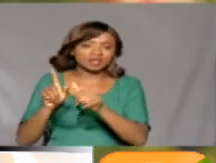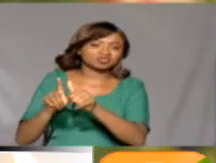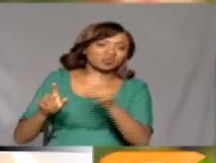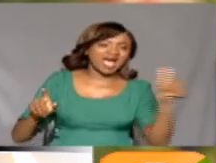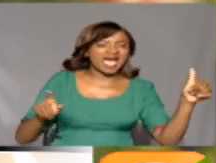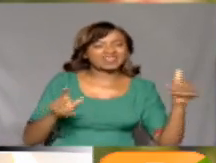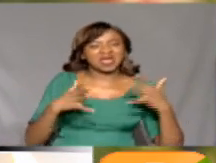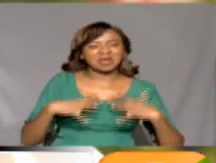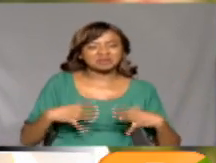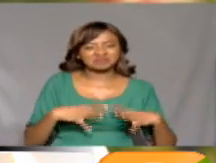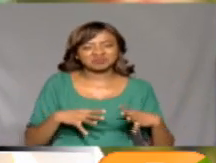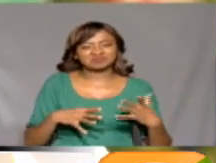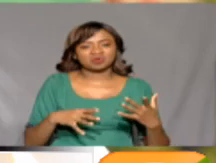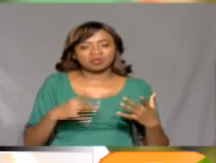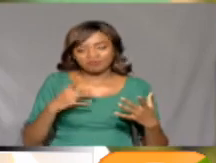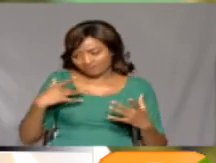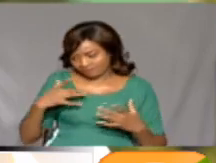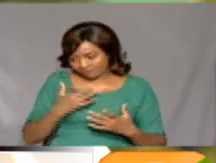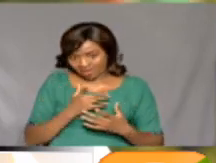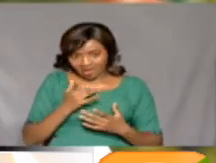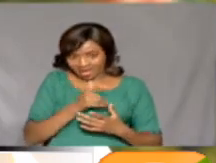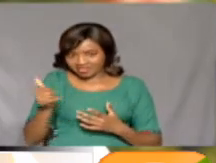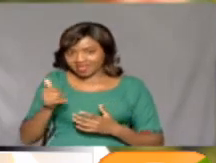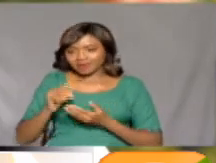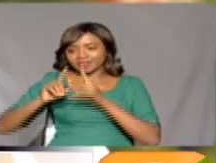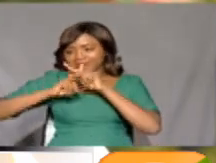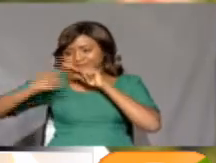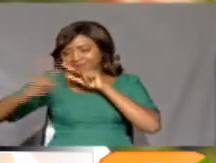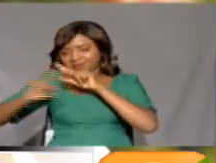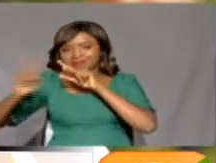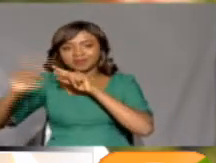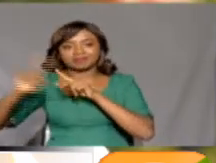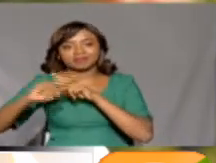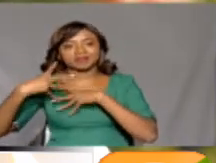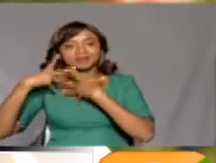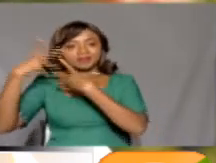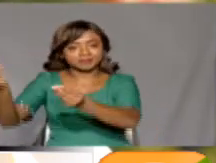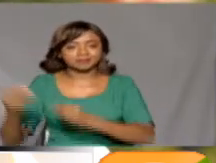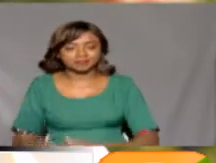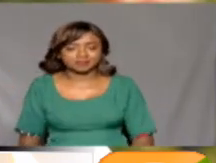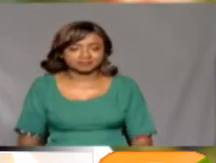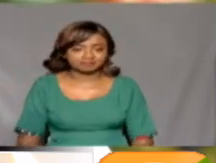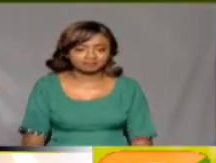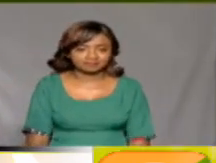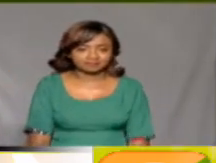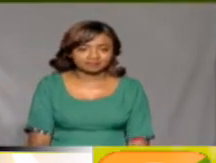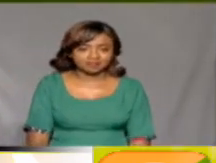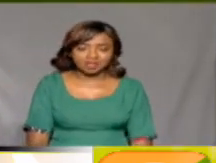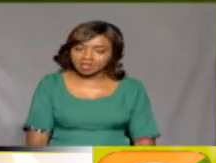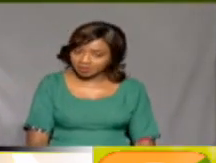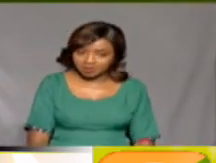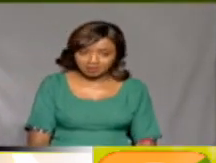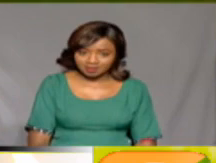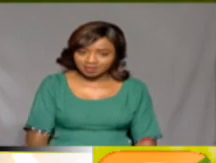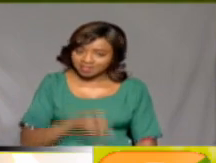other people took their cars and disappeared. And disappeared. That was quite a moment